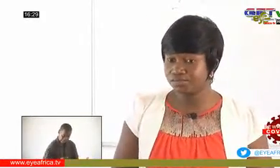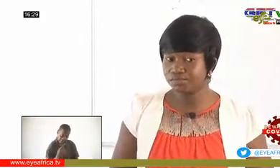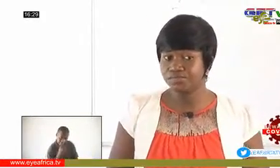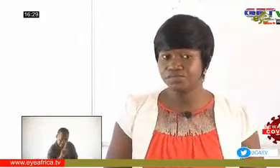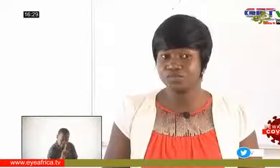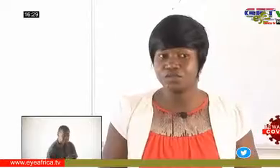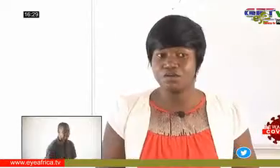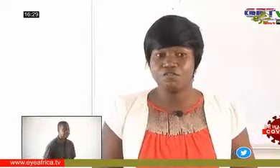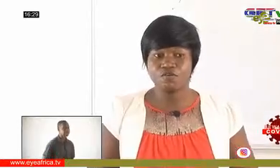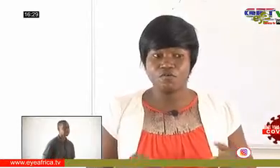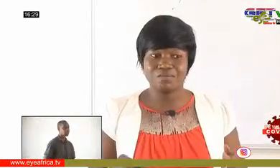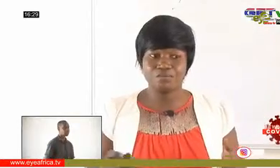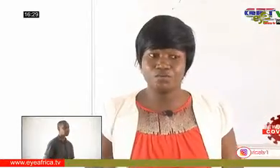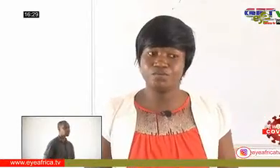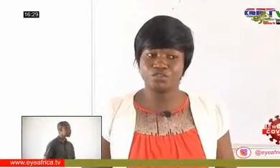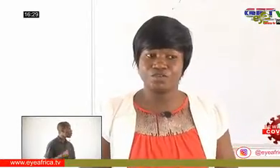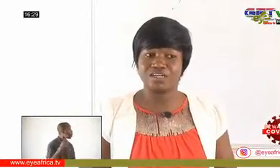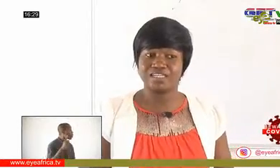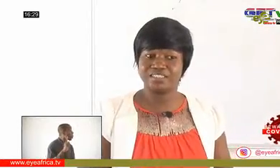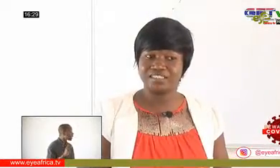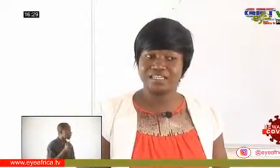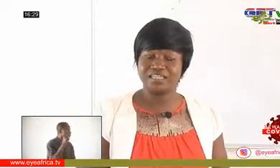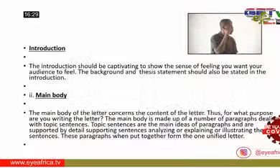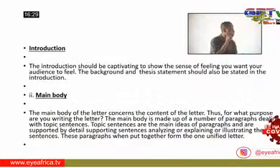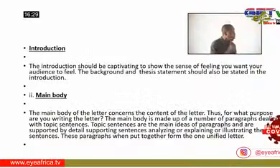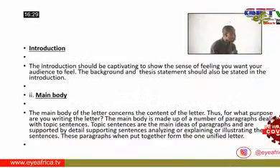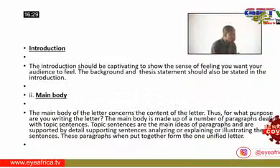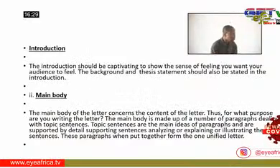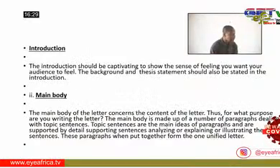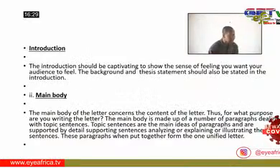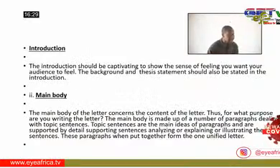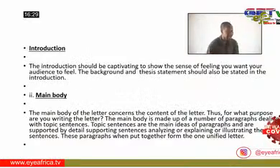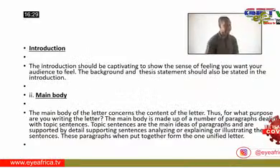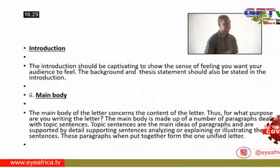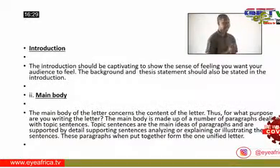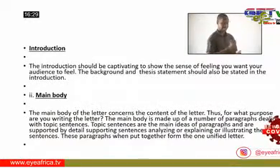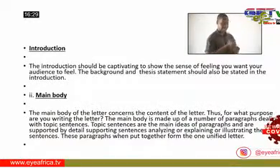Thus, for what purpose you are writing the letter,